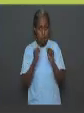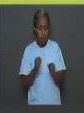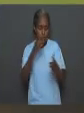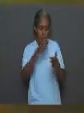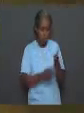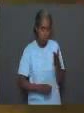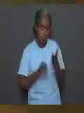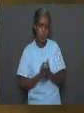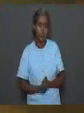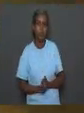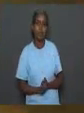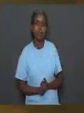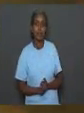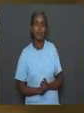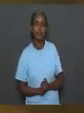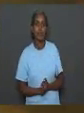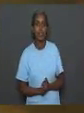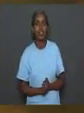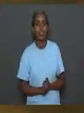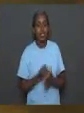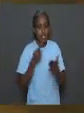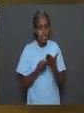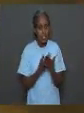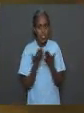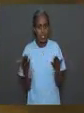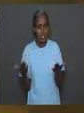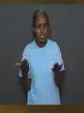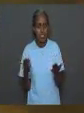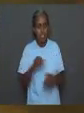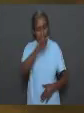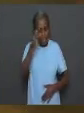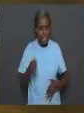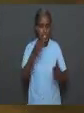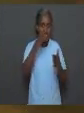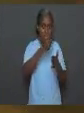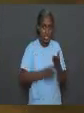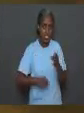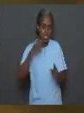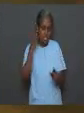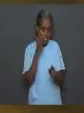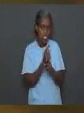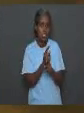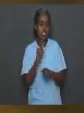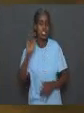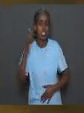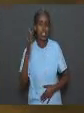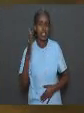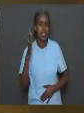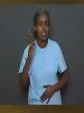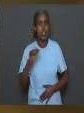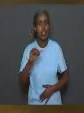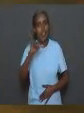outcomes. In either case, any result is just as likely as any